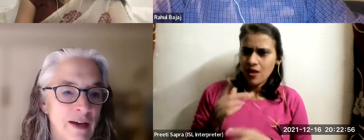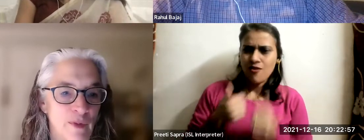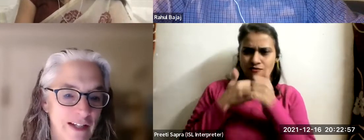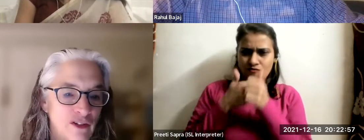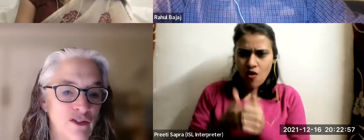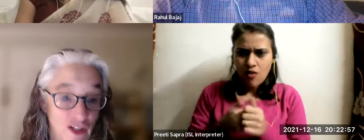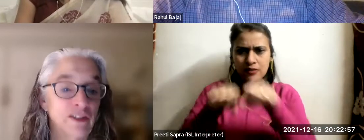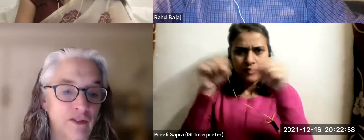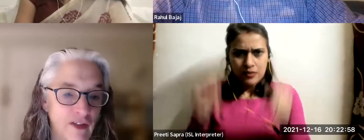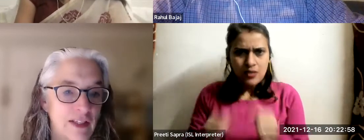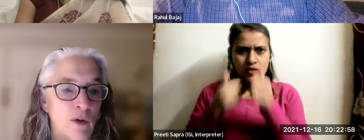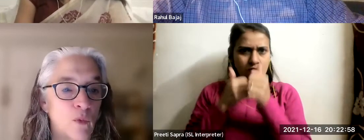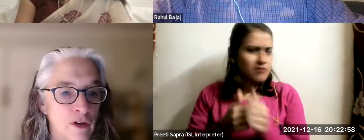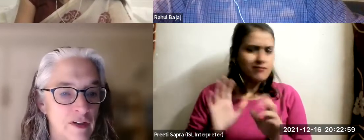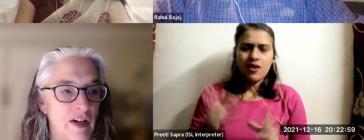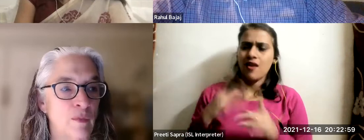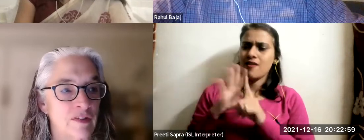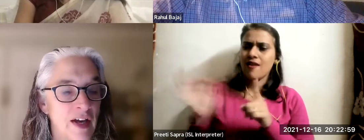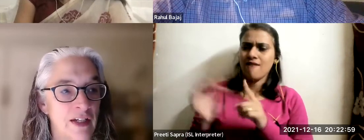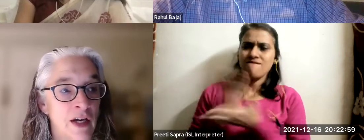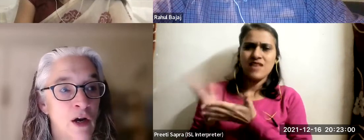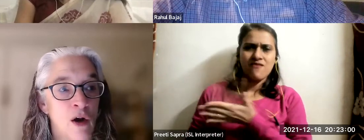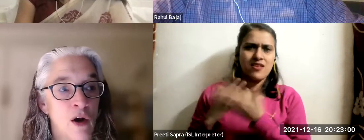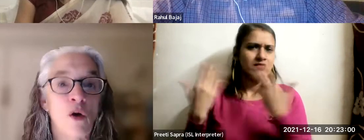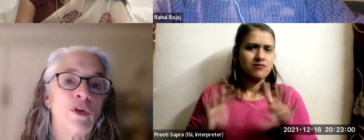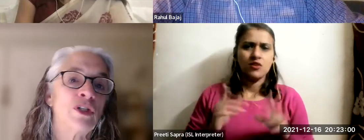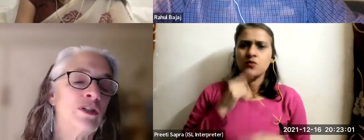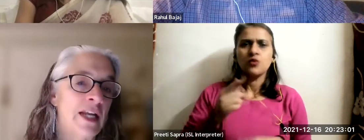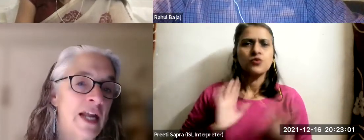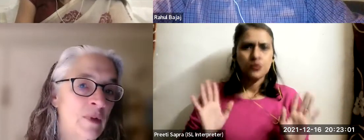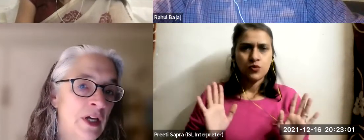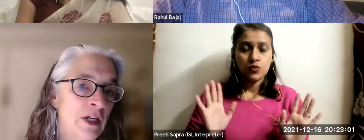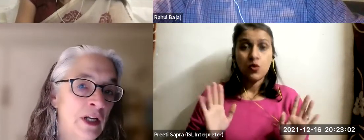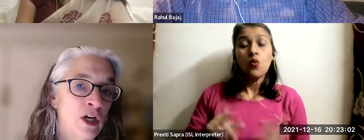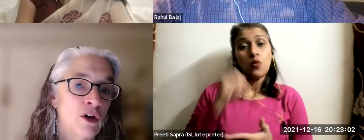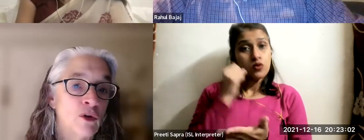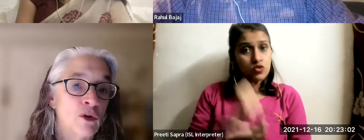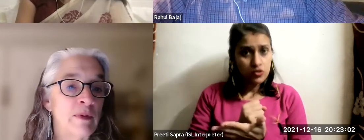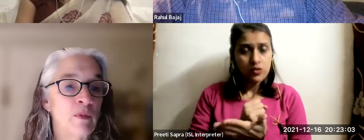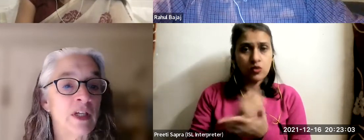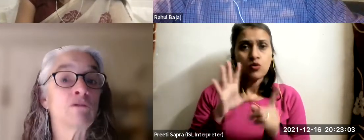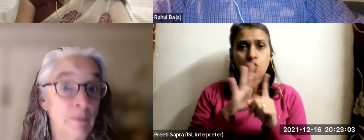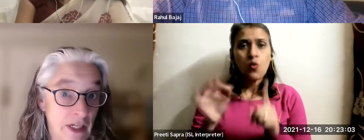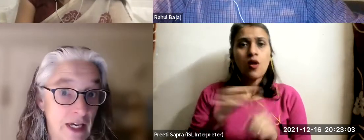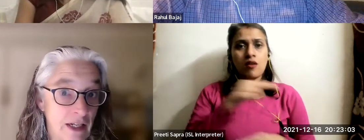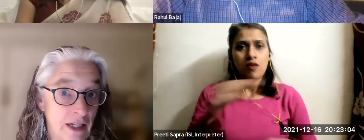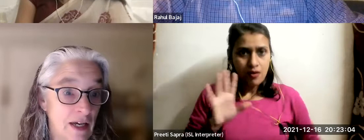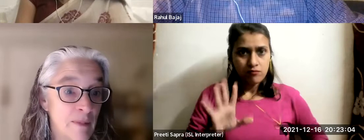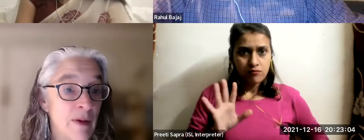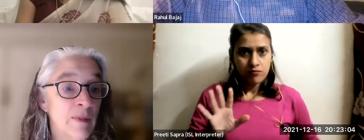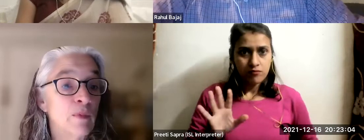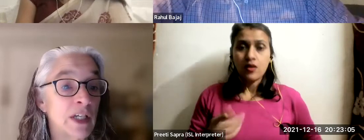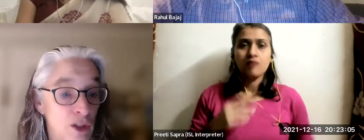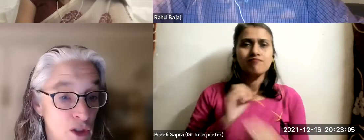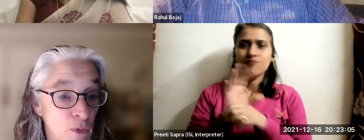have a name. We had just done this thing that worked. And we said, oh, we should name it so maybe we can replicate it